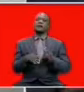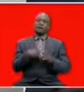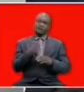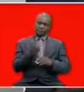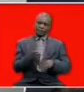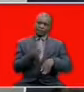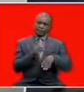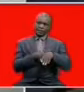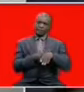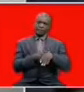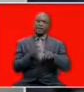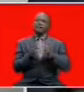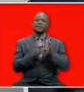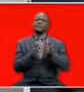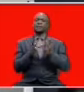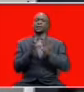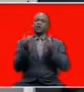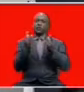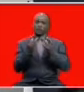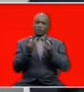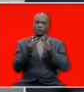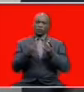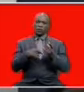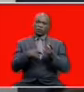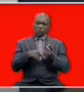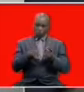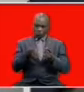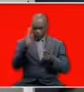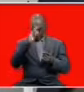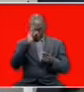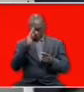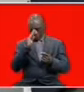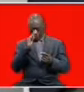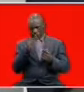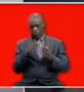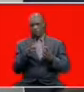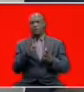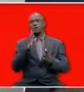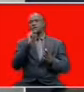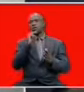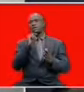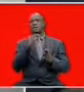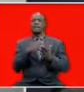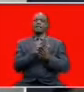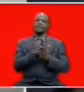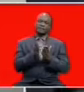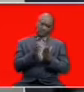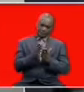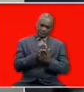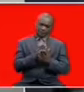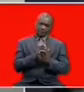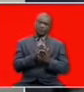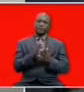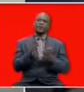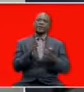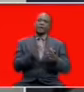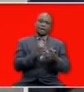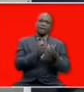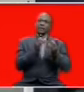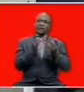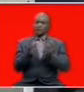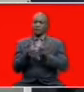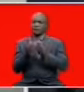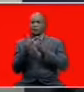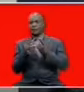during the time of the Easter to come back to Bulawayo to open our new branch. So while this was happening, this is where I